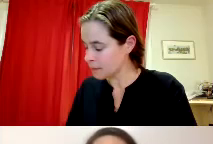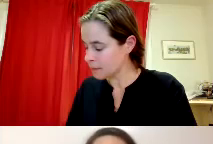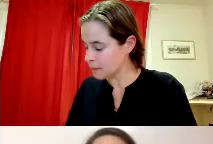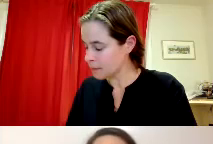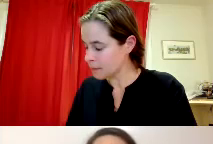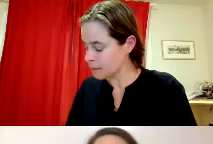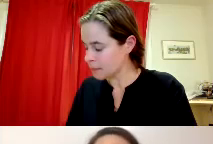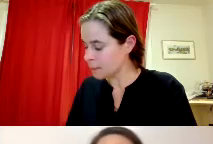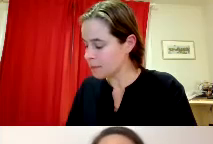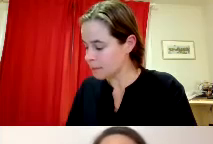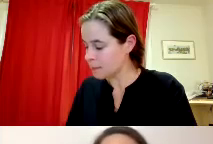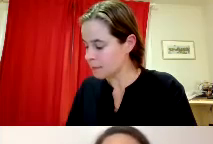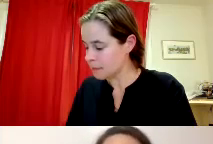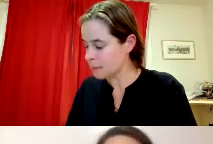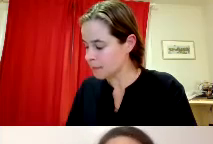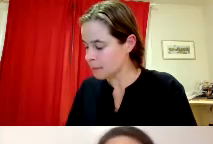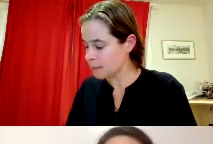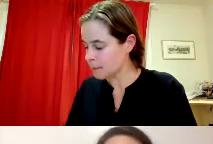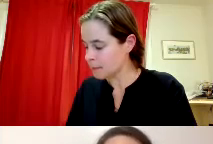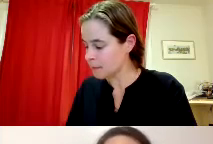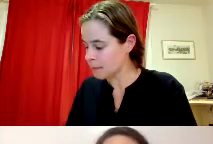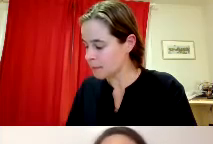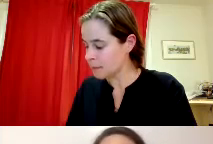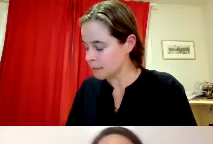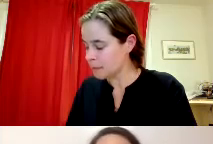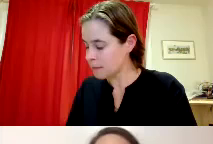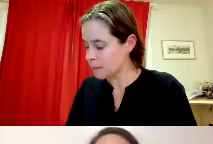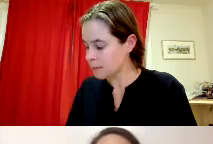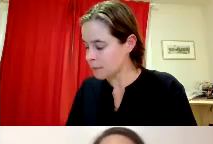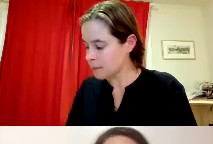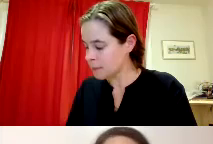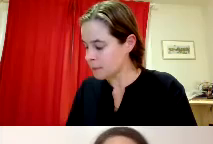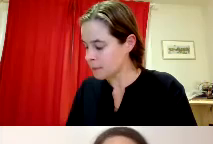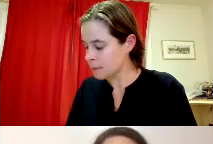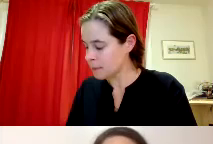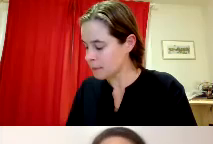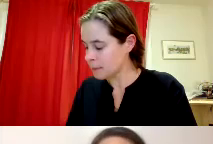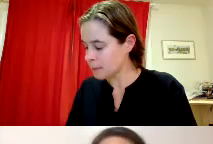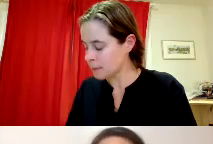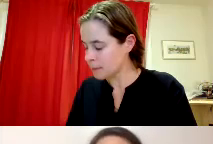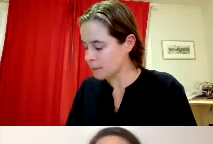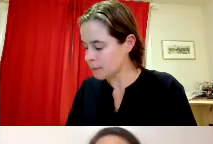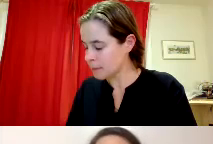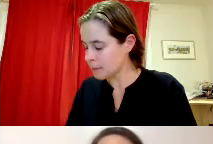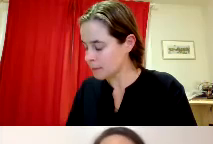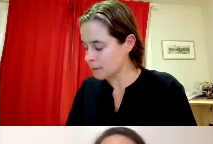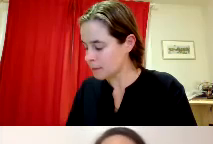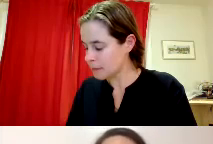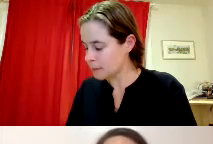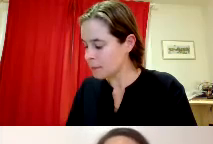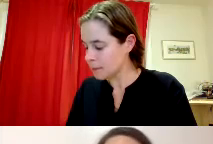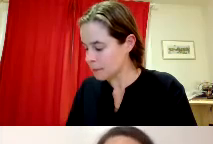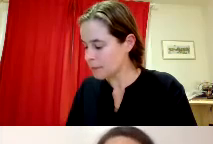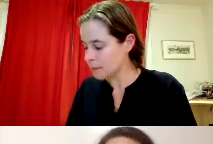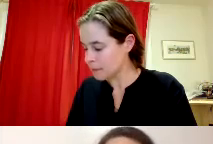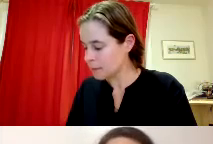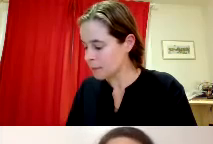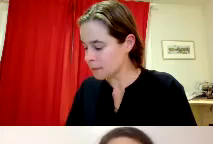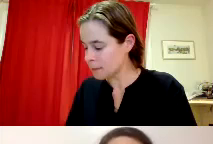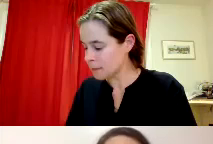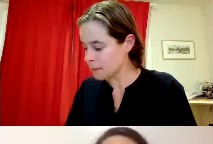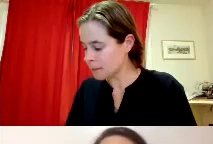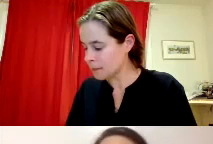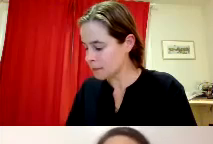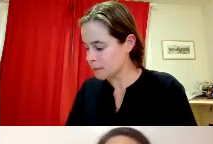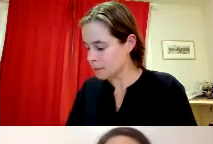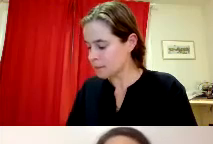financial changes and to changes in the supply chain. And then these common misconceptions like perceived low milk supply,